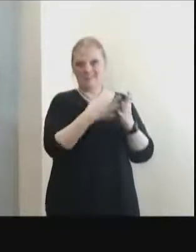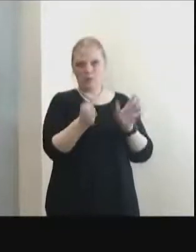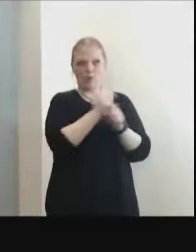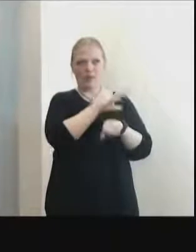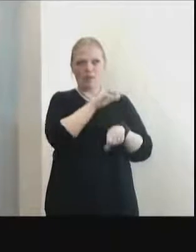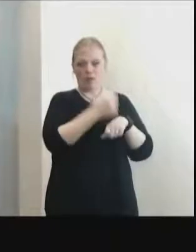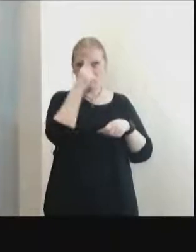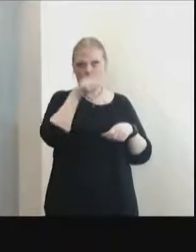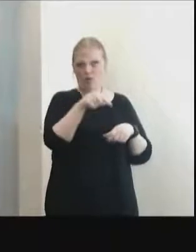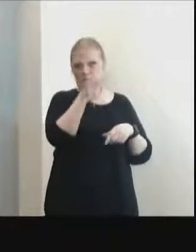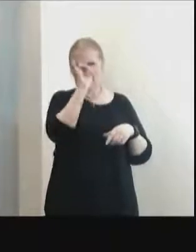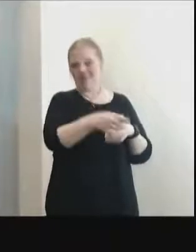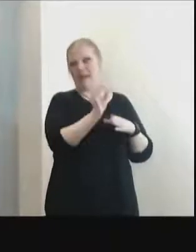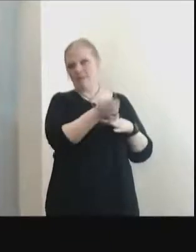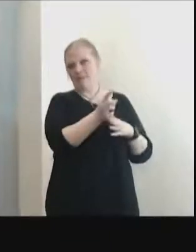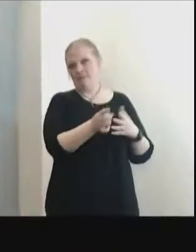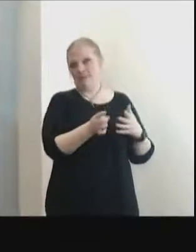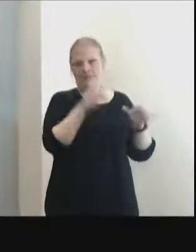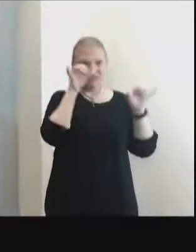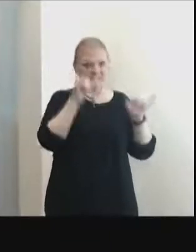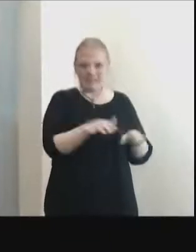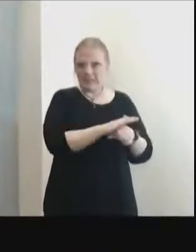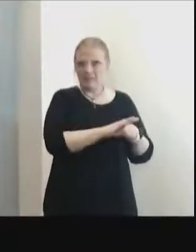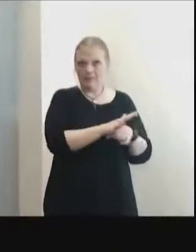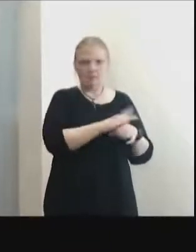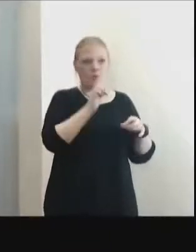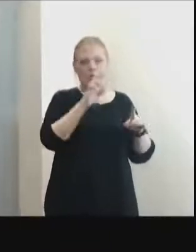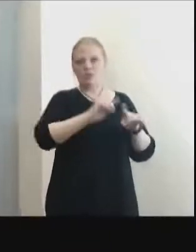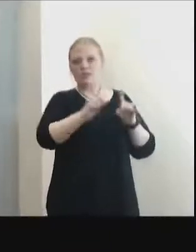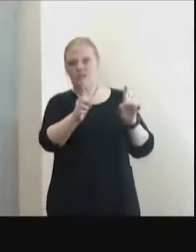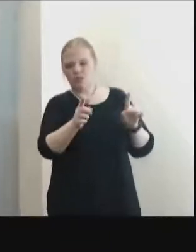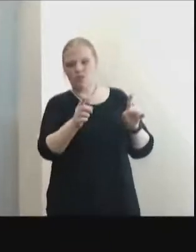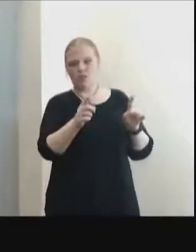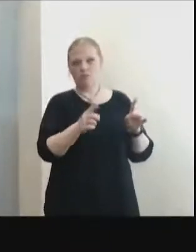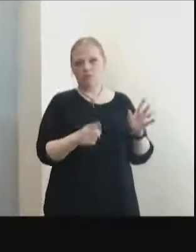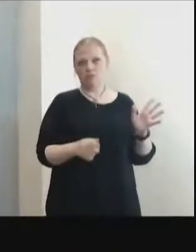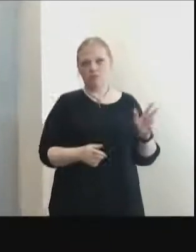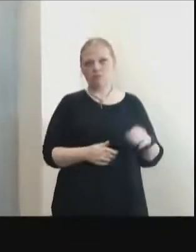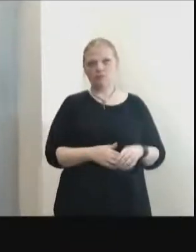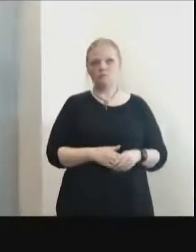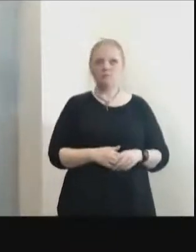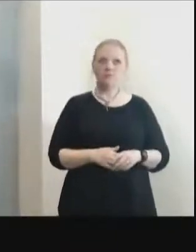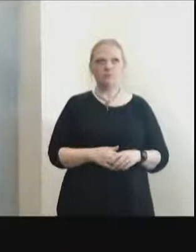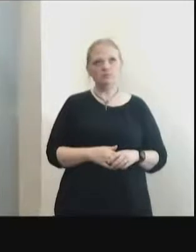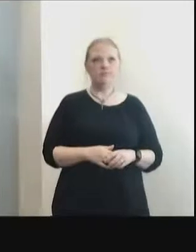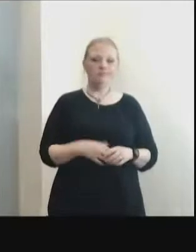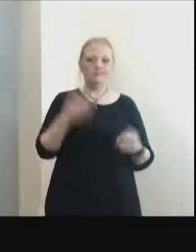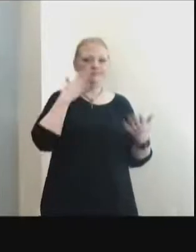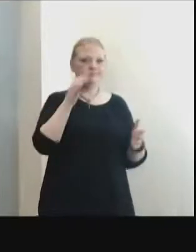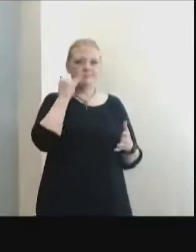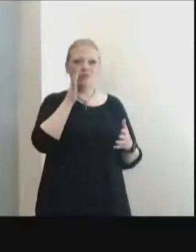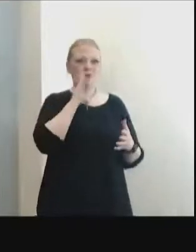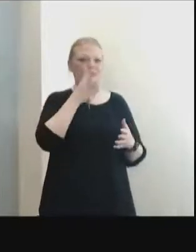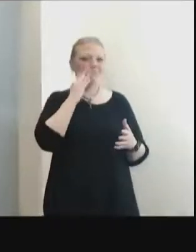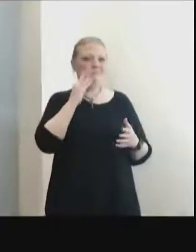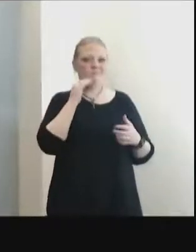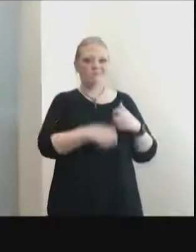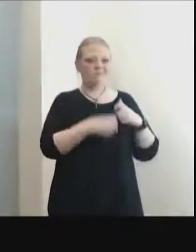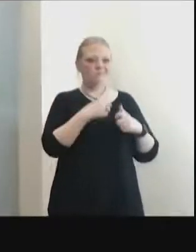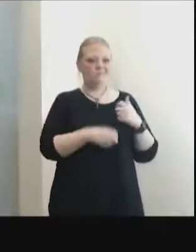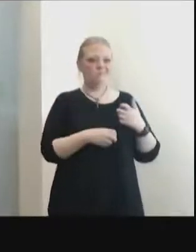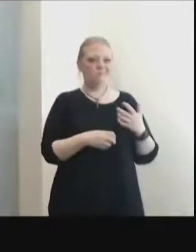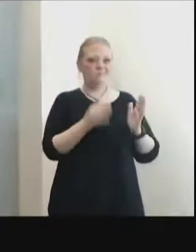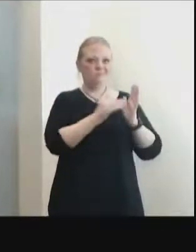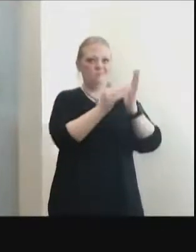right there for either the same location or somewhere else so they know they're gonna get it. I don't know if we're gonna run into that problem as much as we